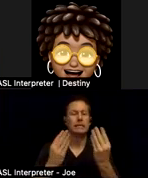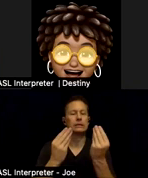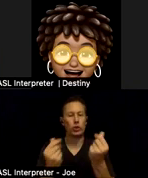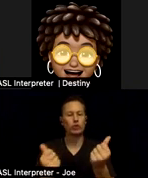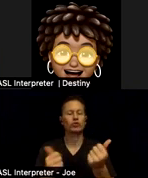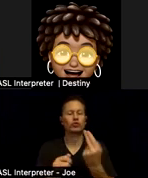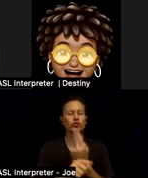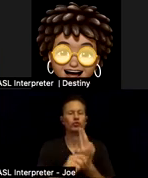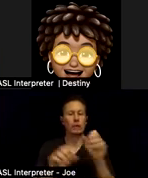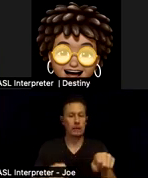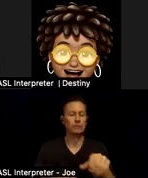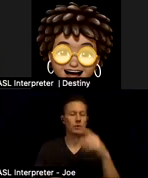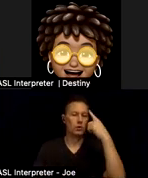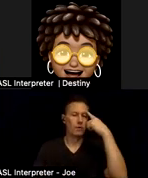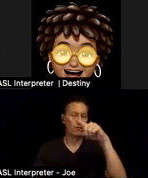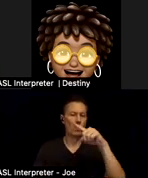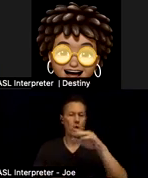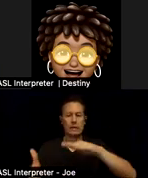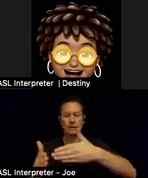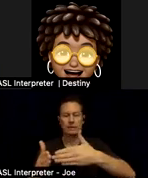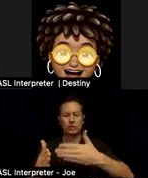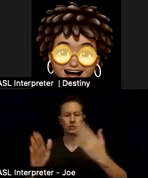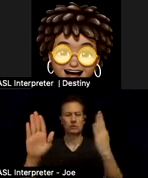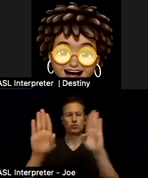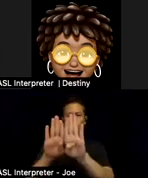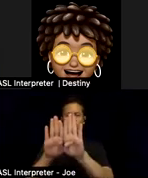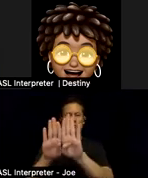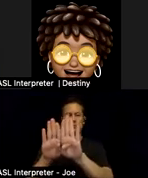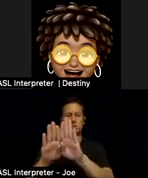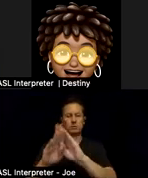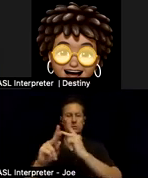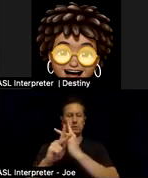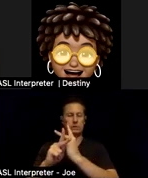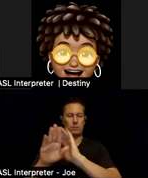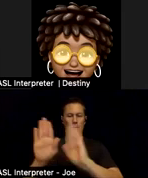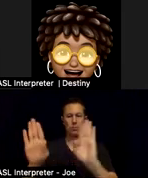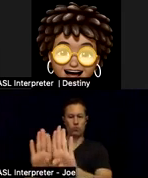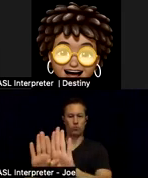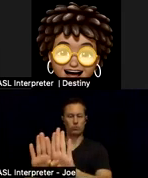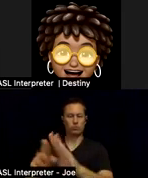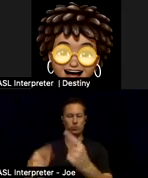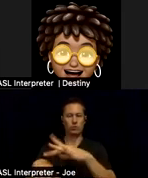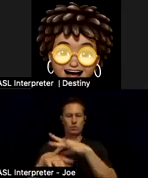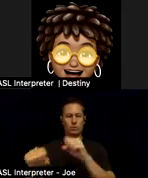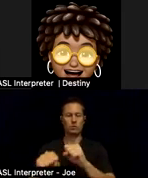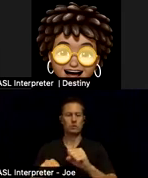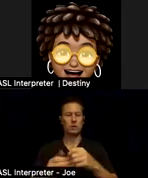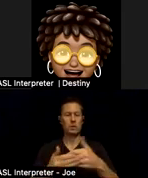keep kitchen cabinet doors closed in earthquakes. Baby latches do the